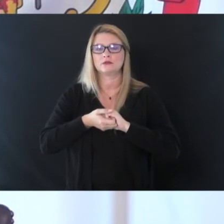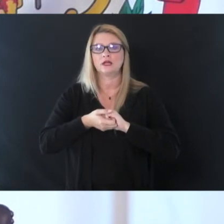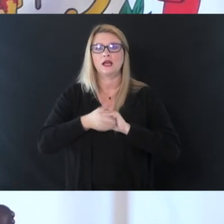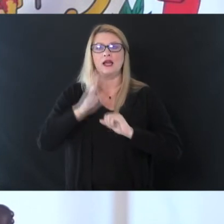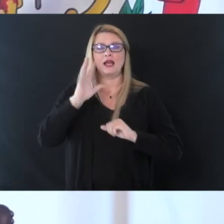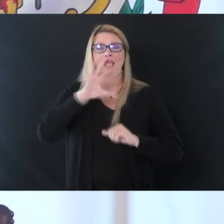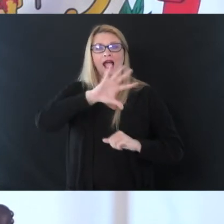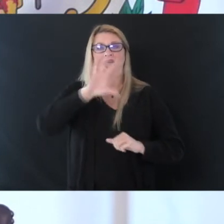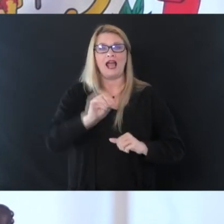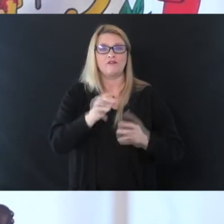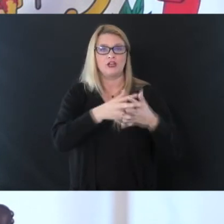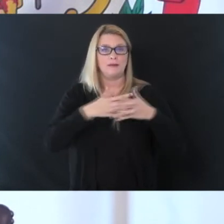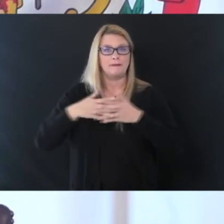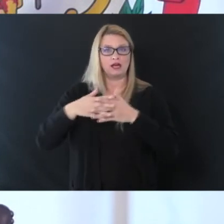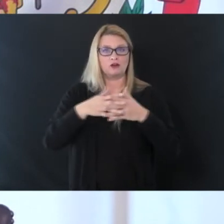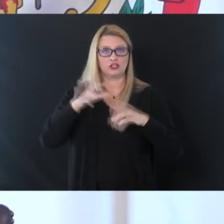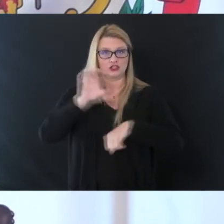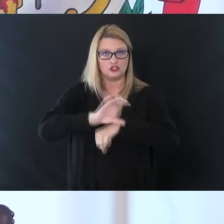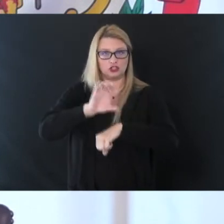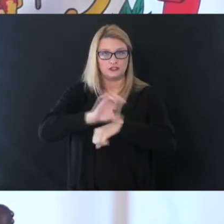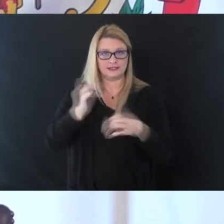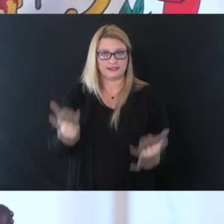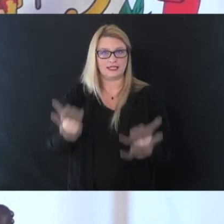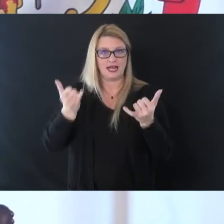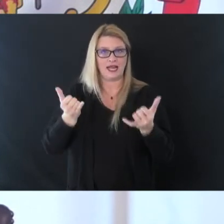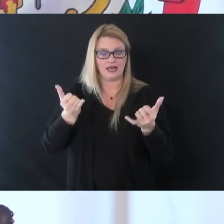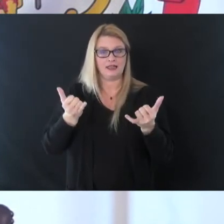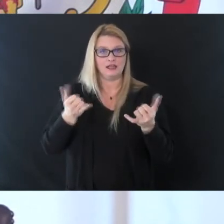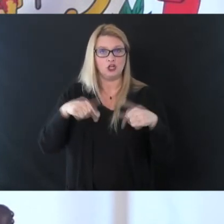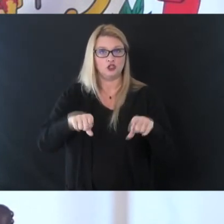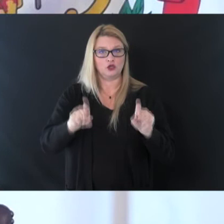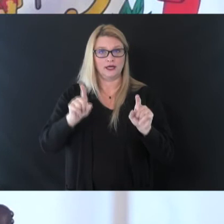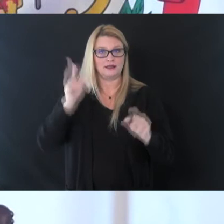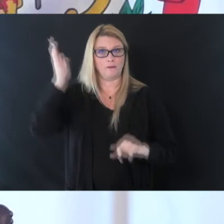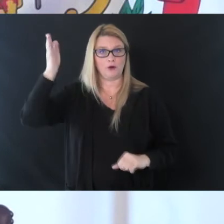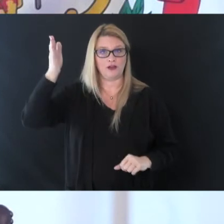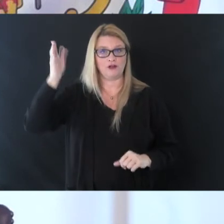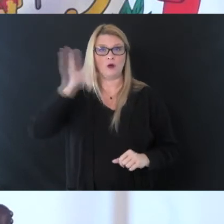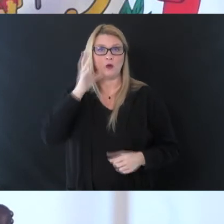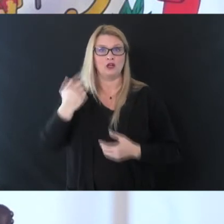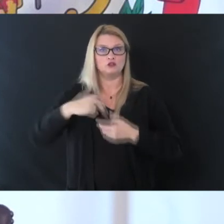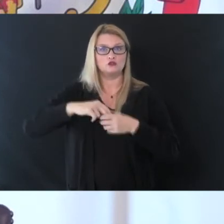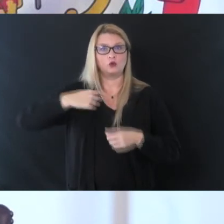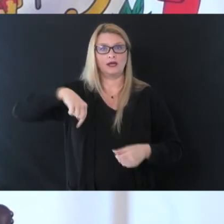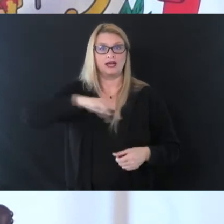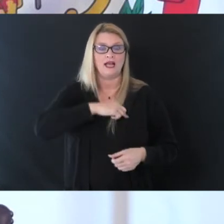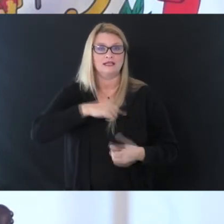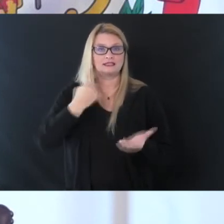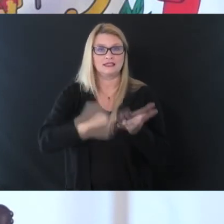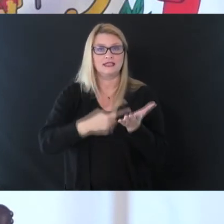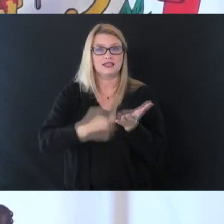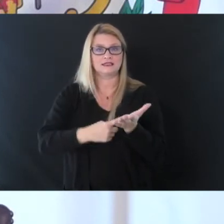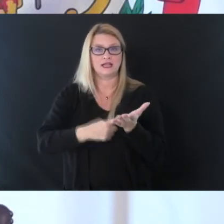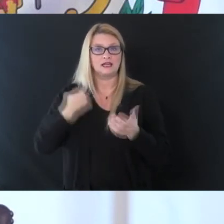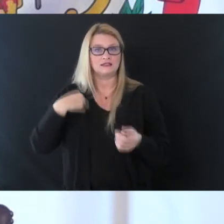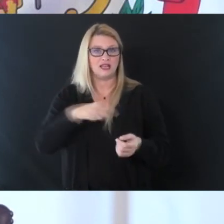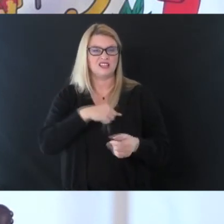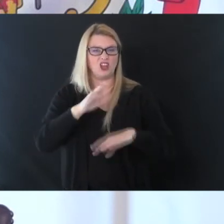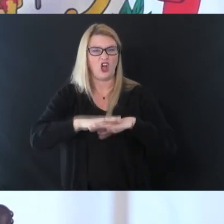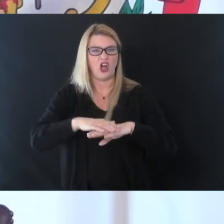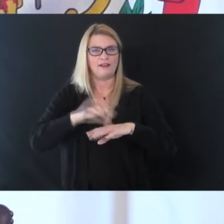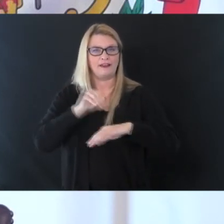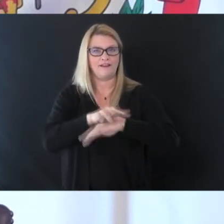African American churches, and he's with us today in the briefing, and he's going to join us to discuss things. He's on our advisory